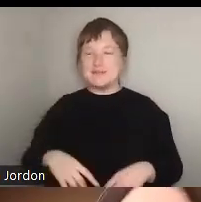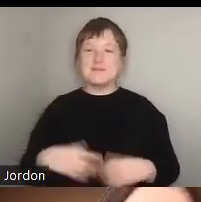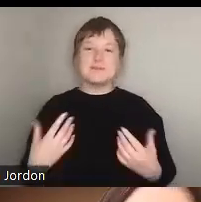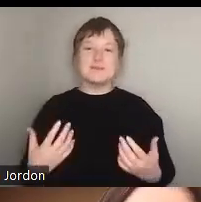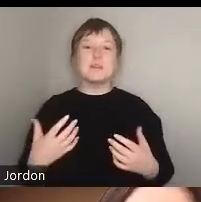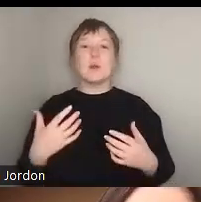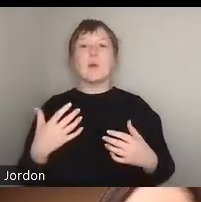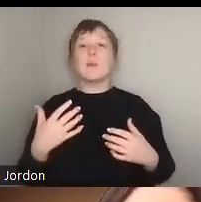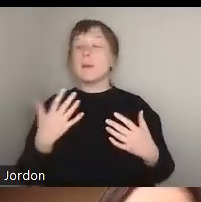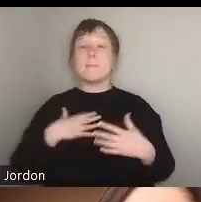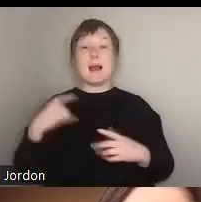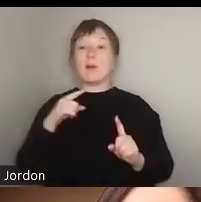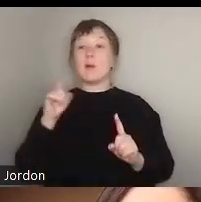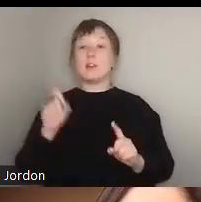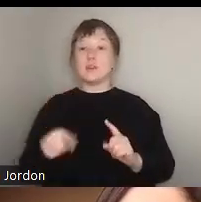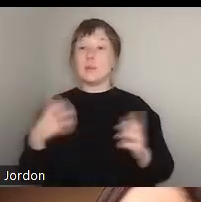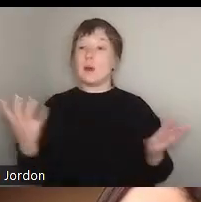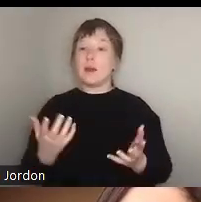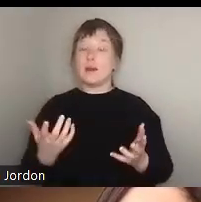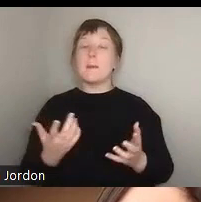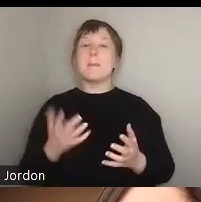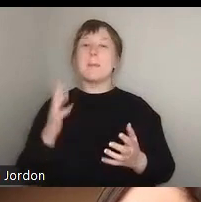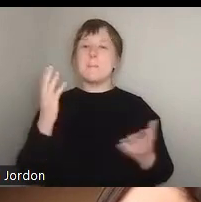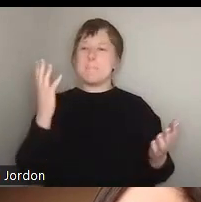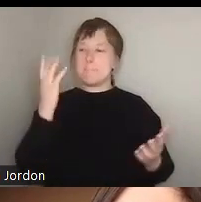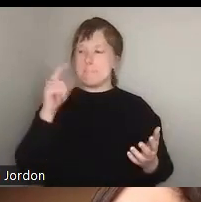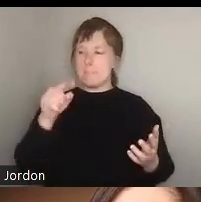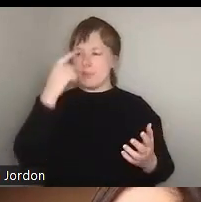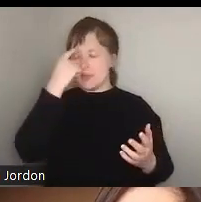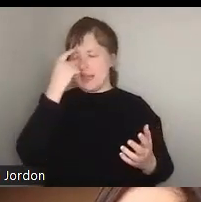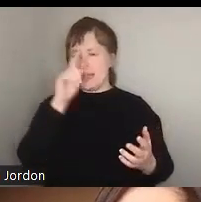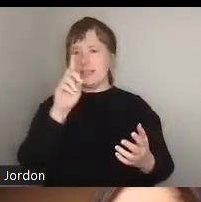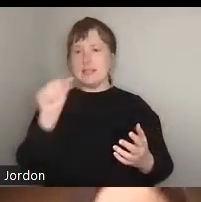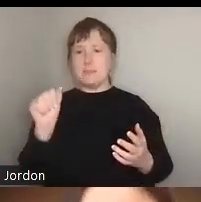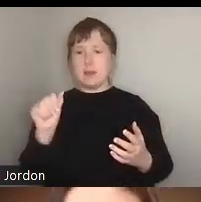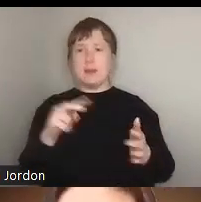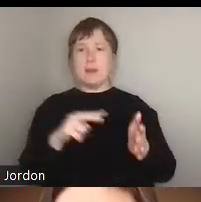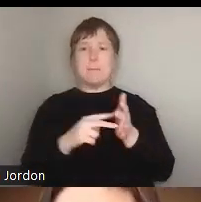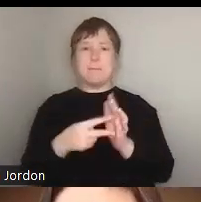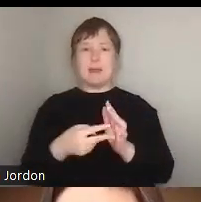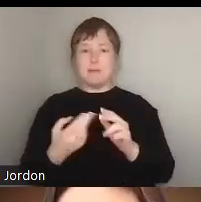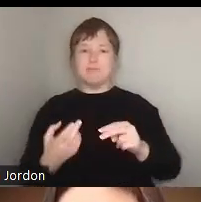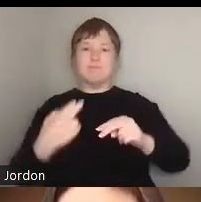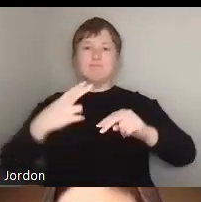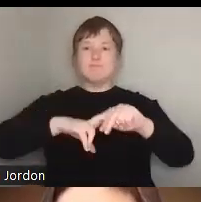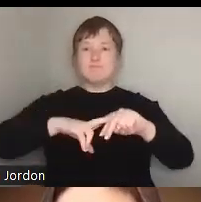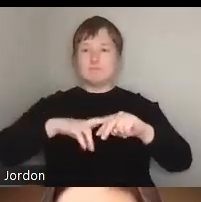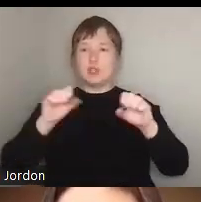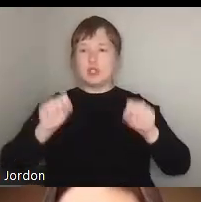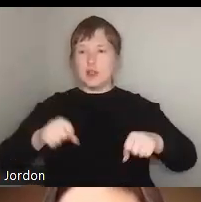is, why do you think that having a disability increases the chance of experiencing abuse?